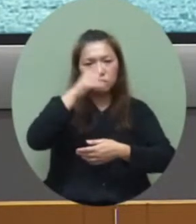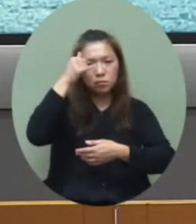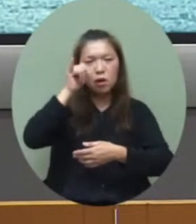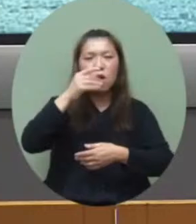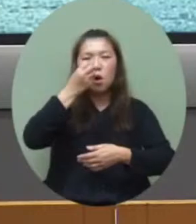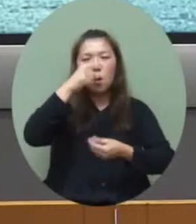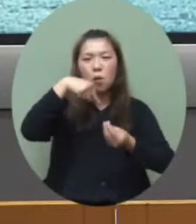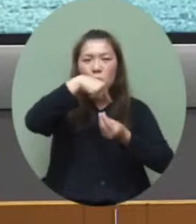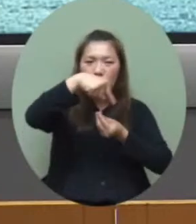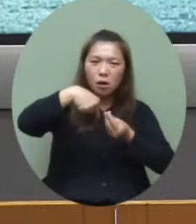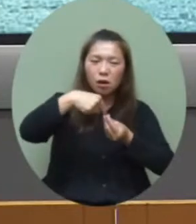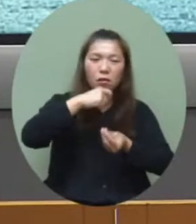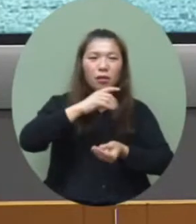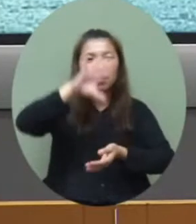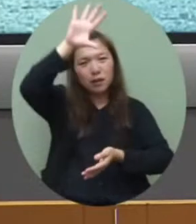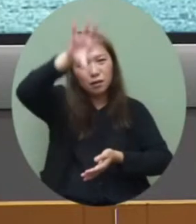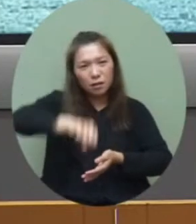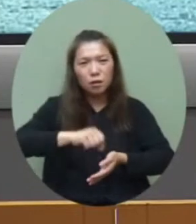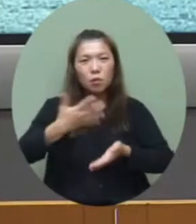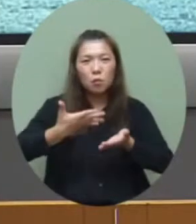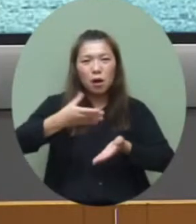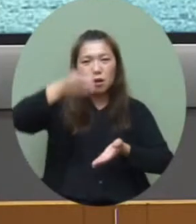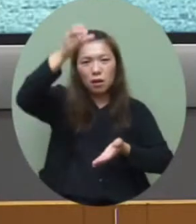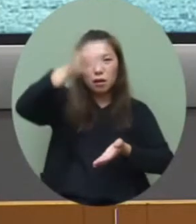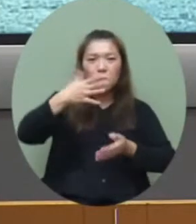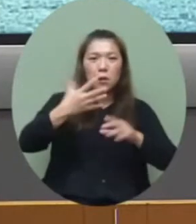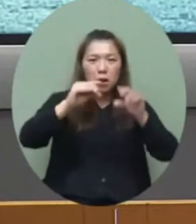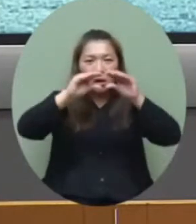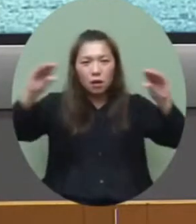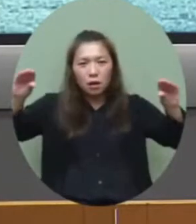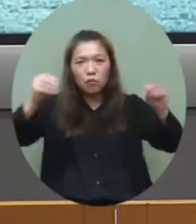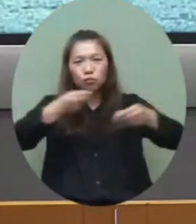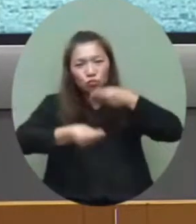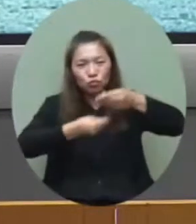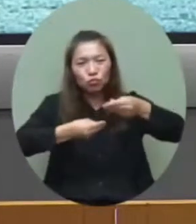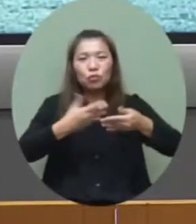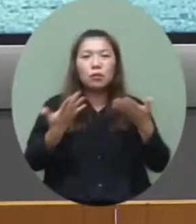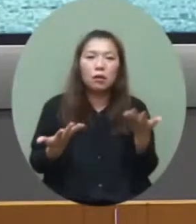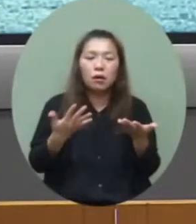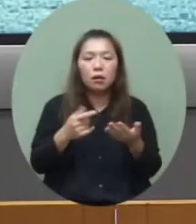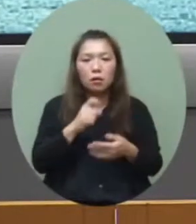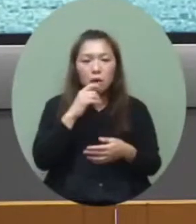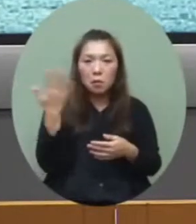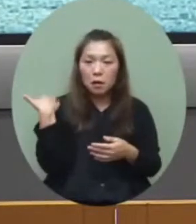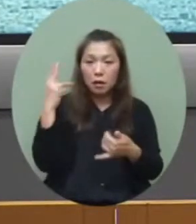do see a lot of transmissions vertically or otherwise